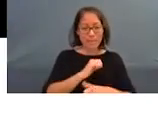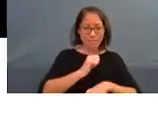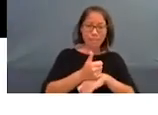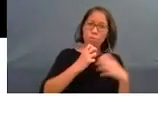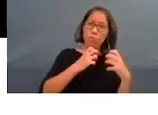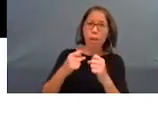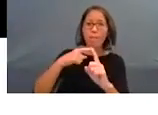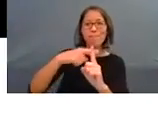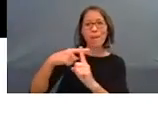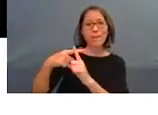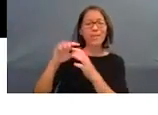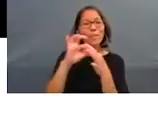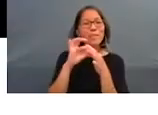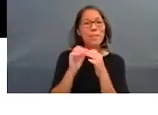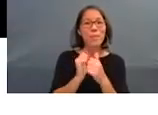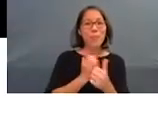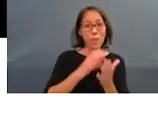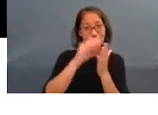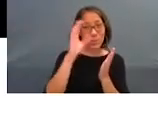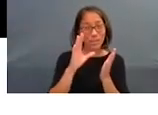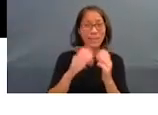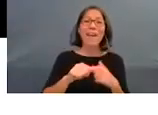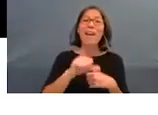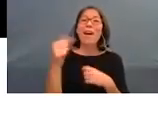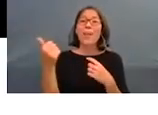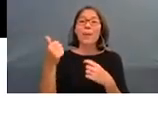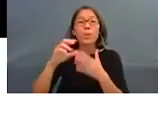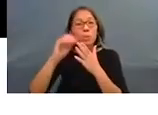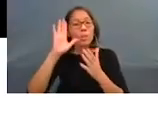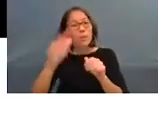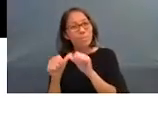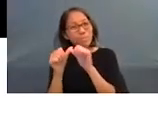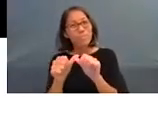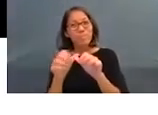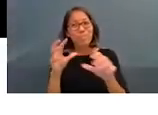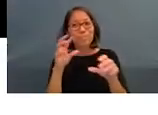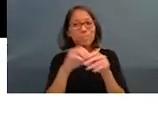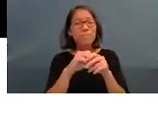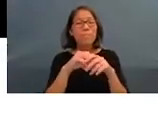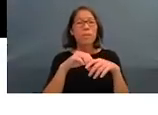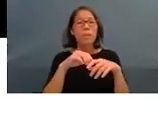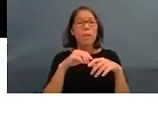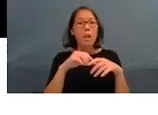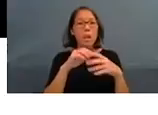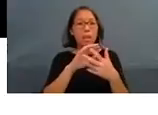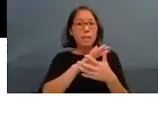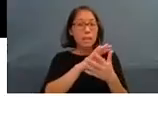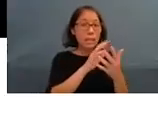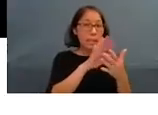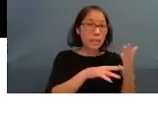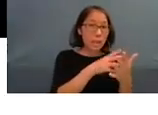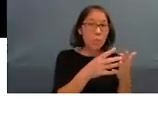positive relationships with our students. The other is that students will continue to engage in a blend of scheduled